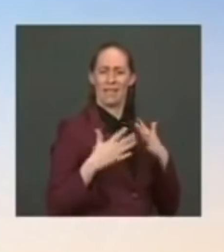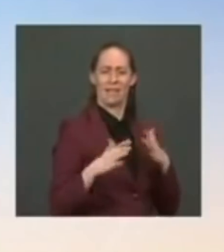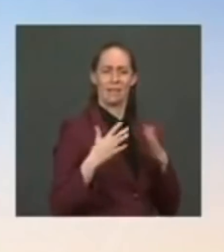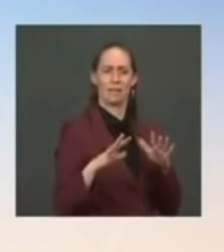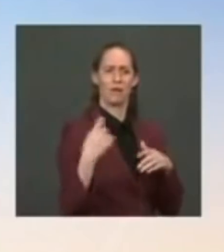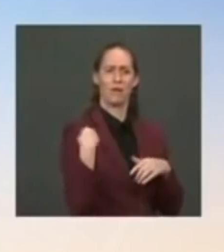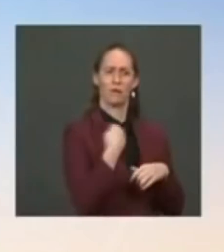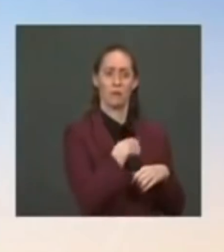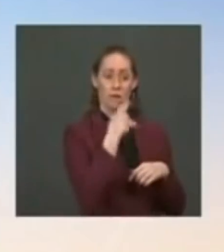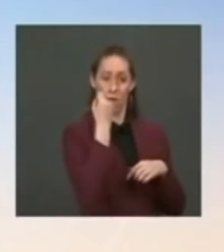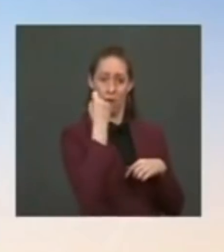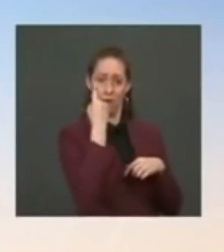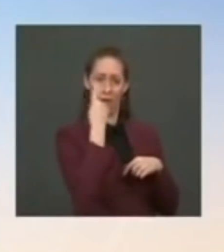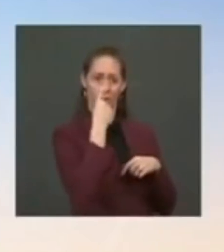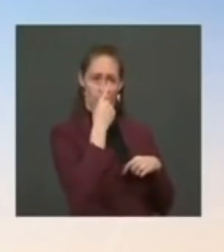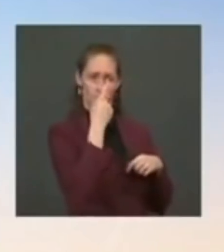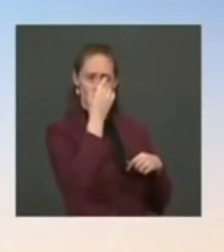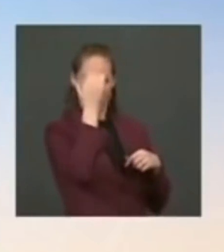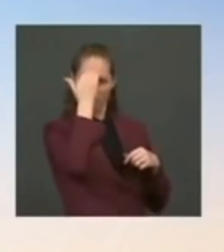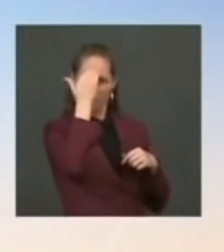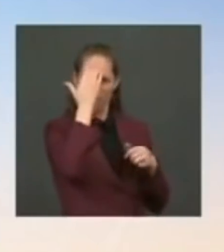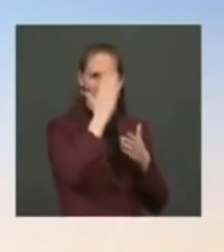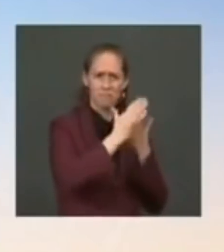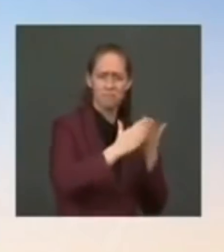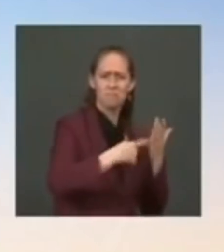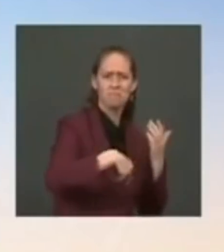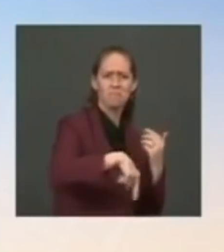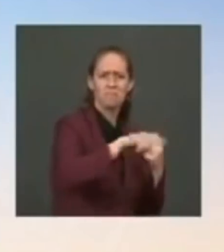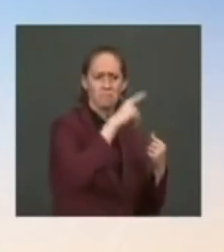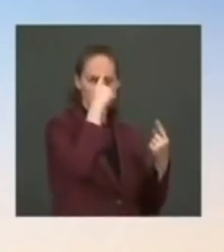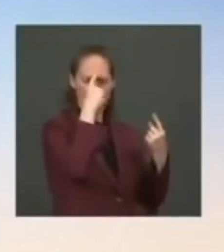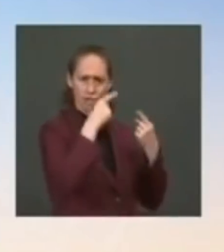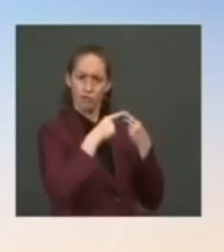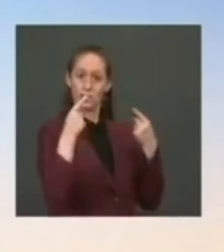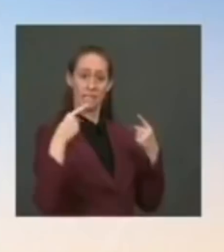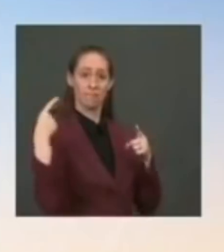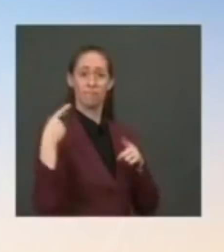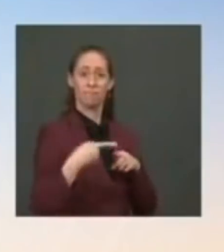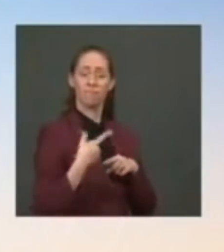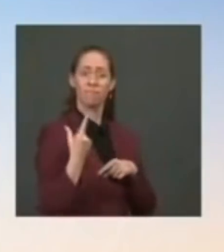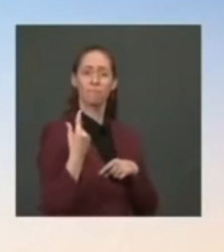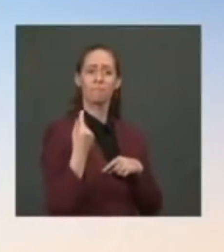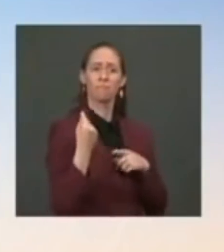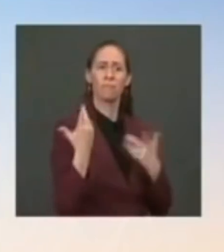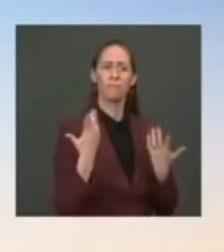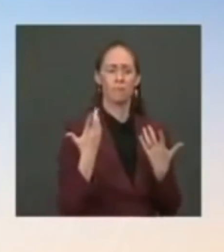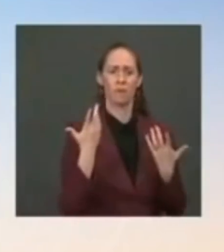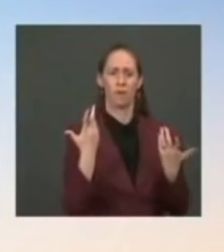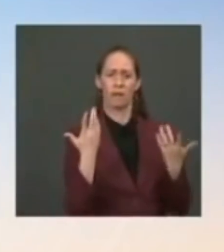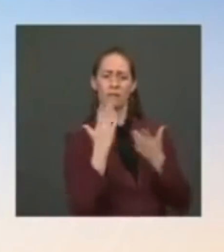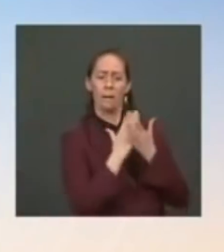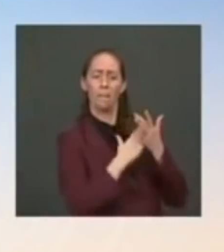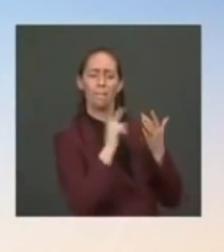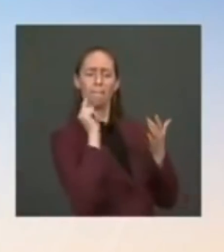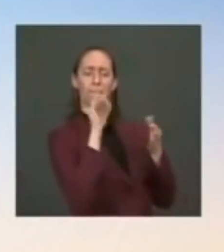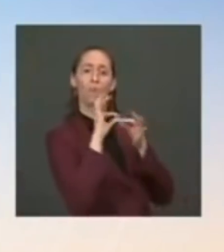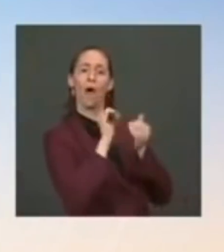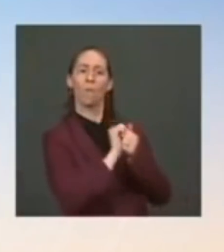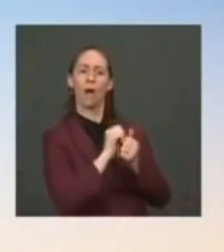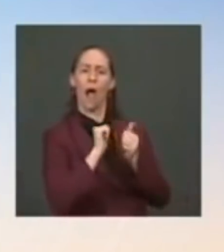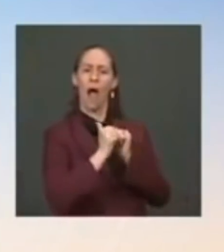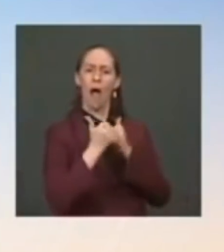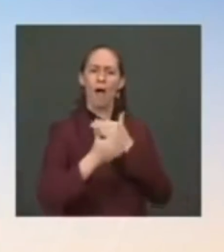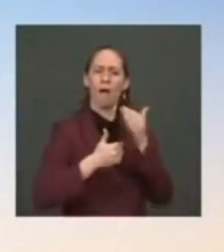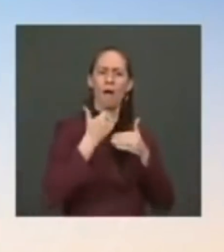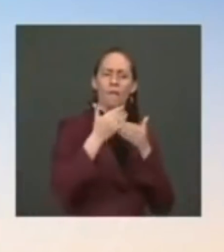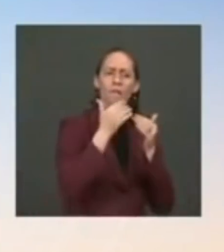of requirements, vaccinating or testing. You look at the private sector, there are a range of companies, airlines, hospital